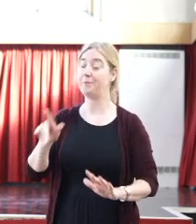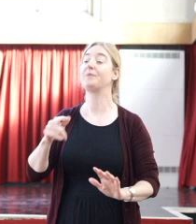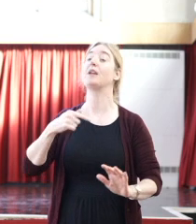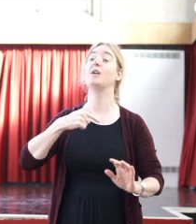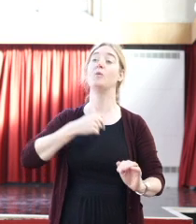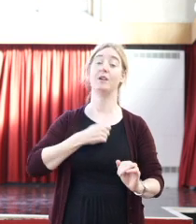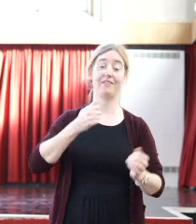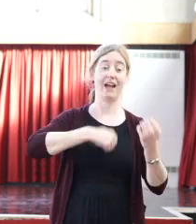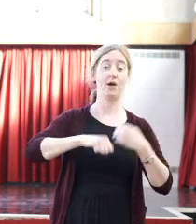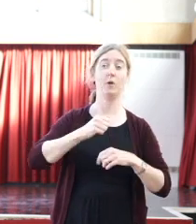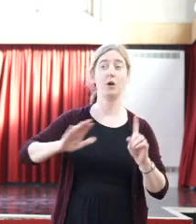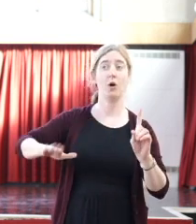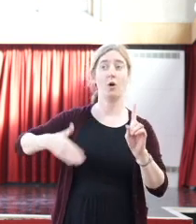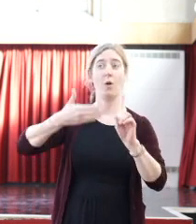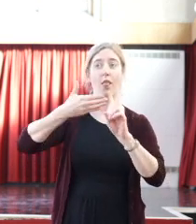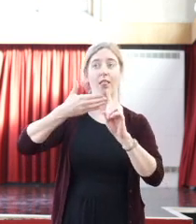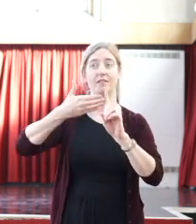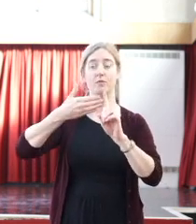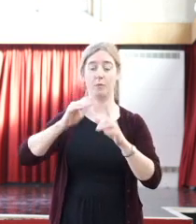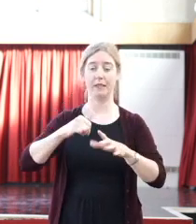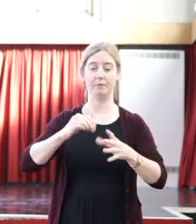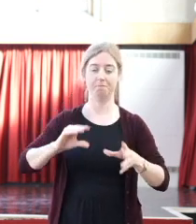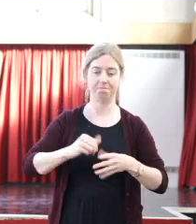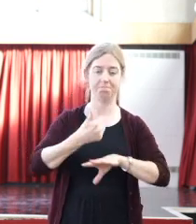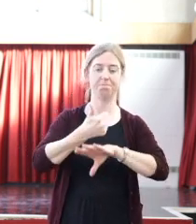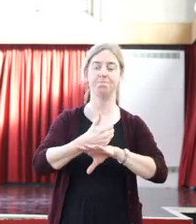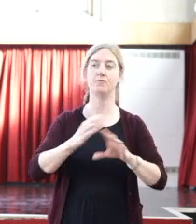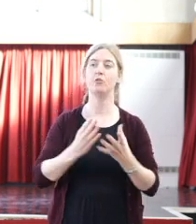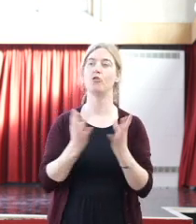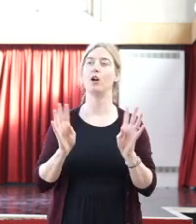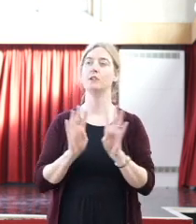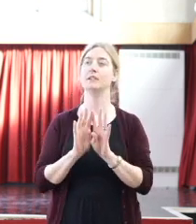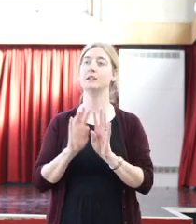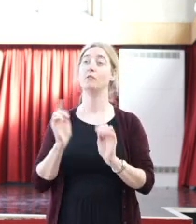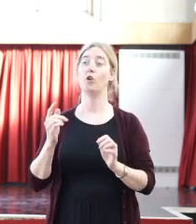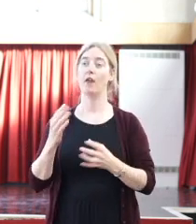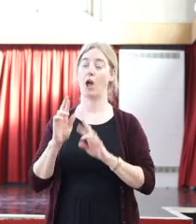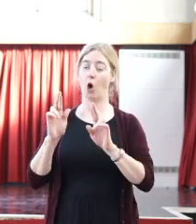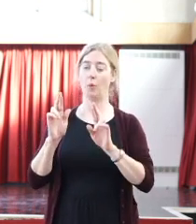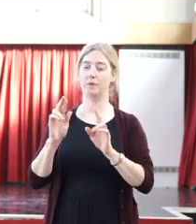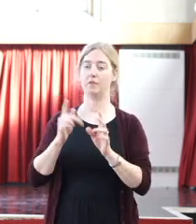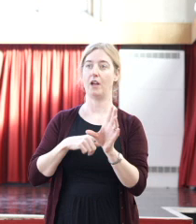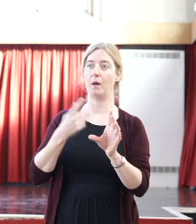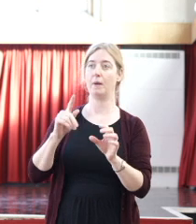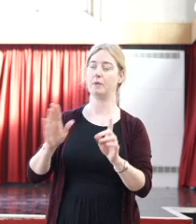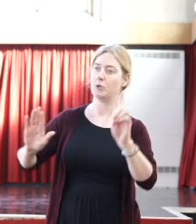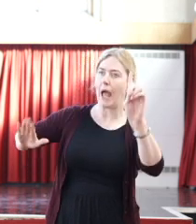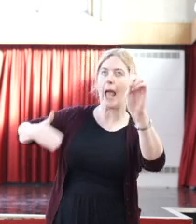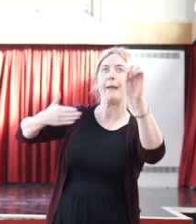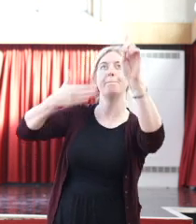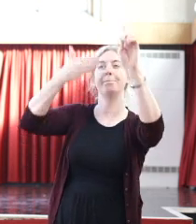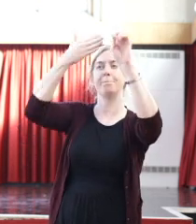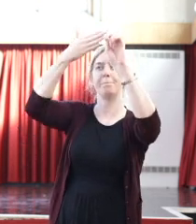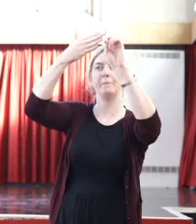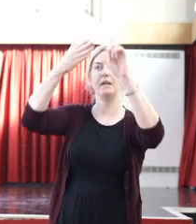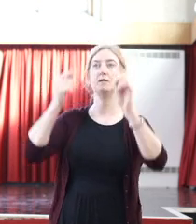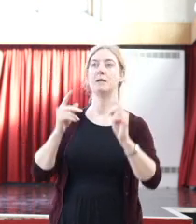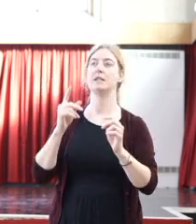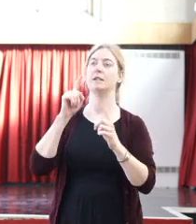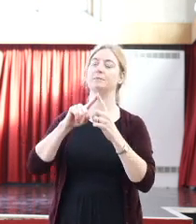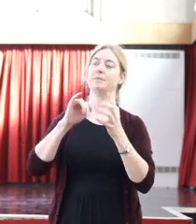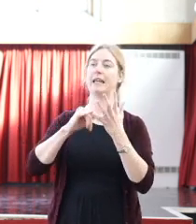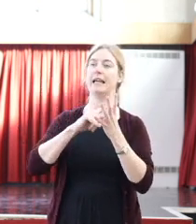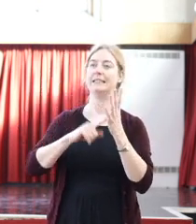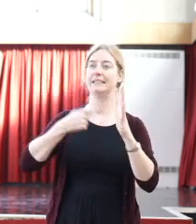it was created was to raise the aspirations of the young people around Norfolk, in particular those estates in Norwich.